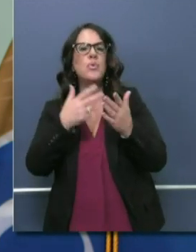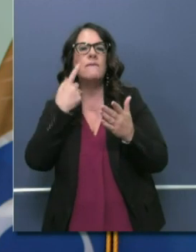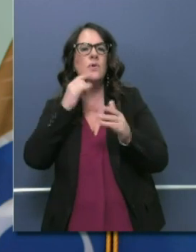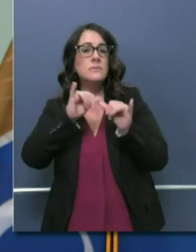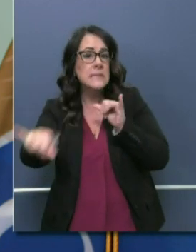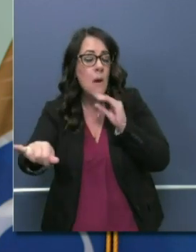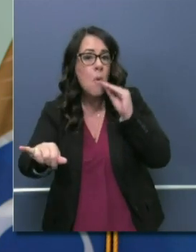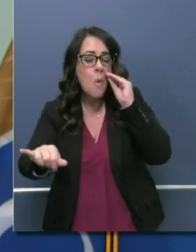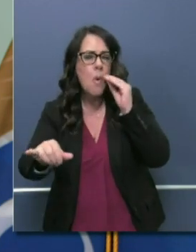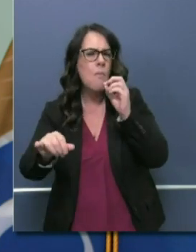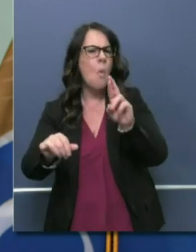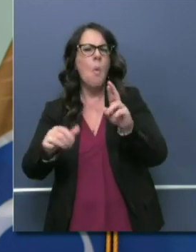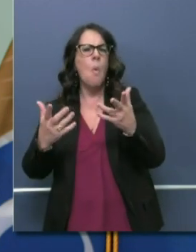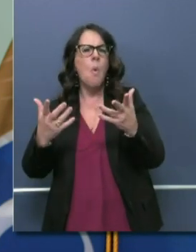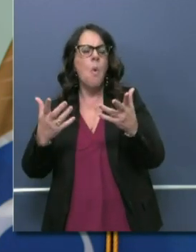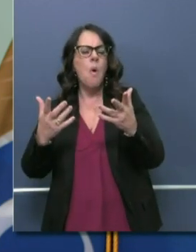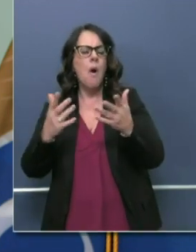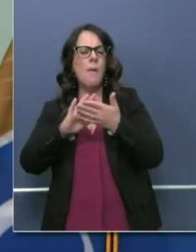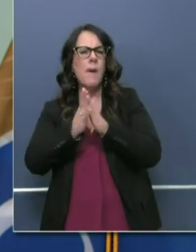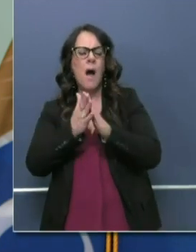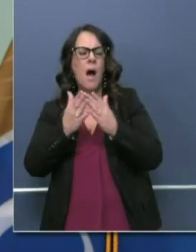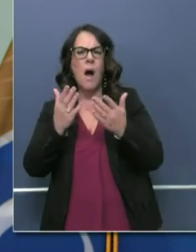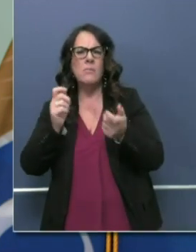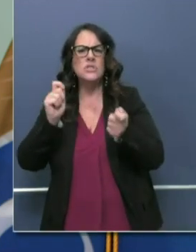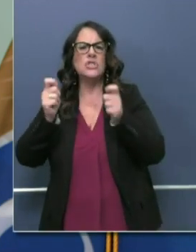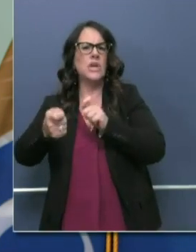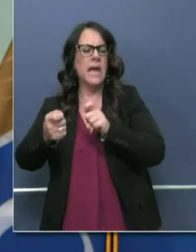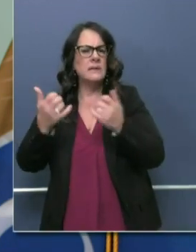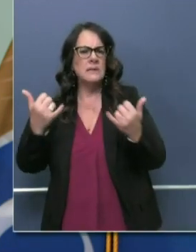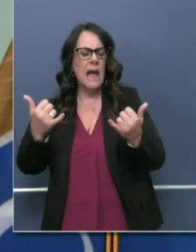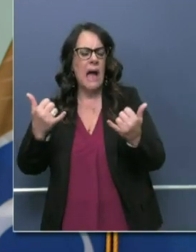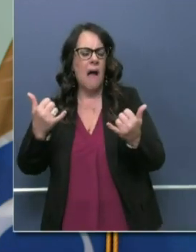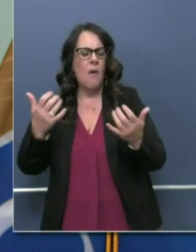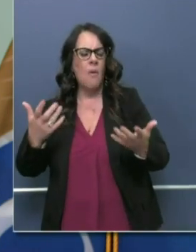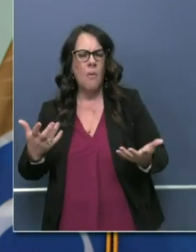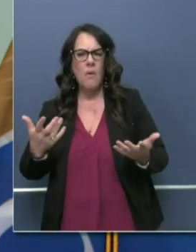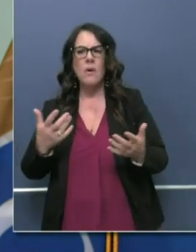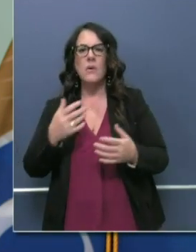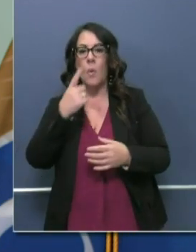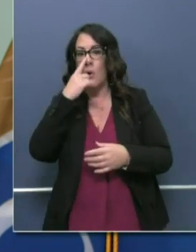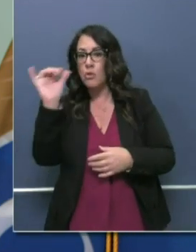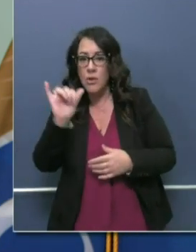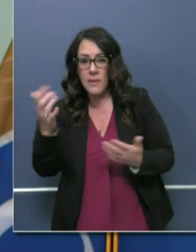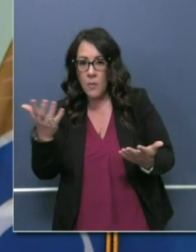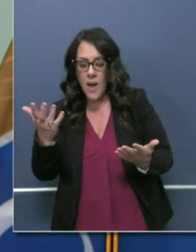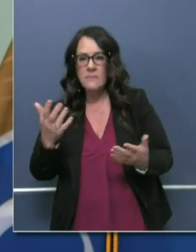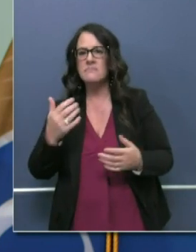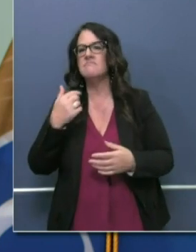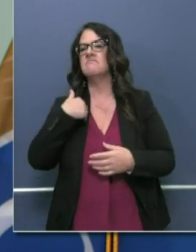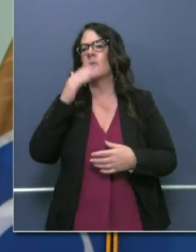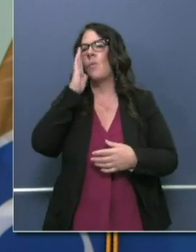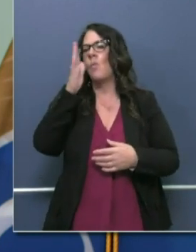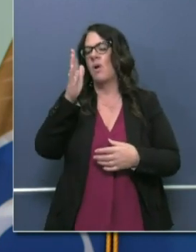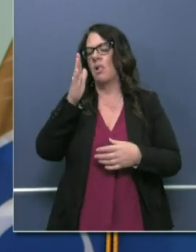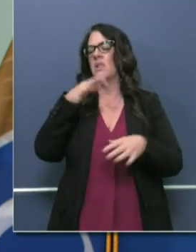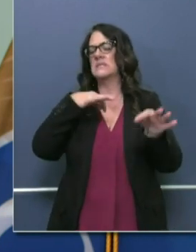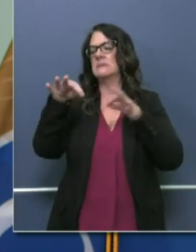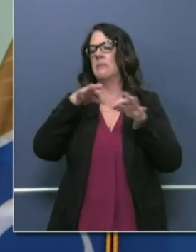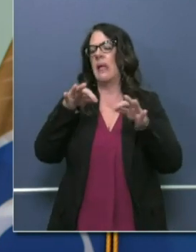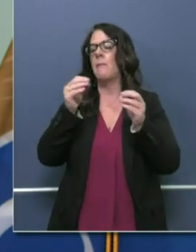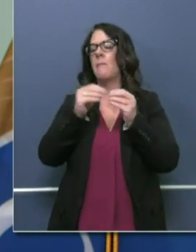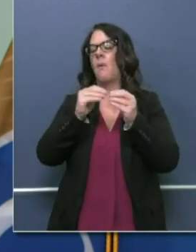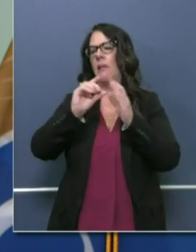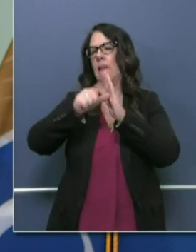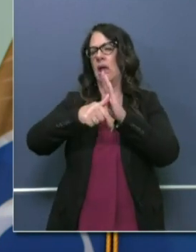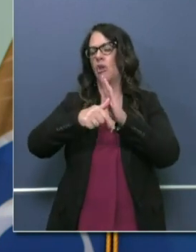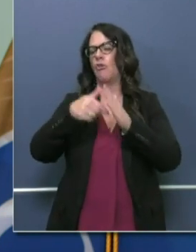begin the process of moving into phase two. That process will begin later this week. On